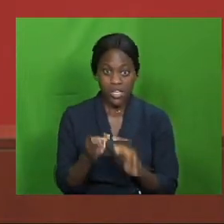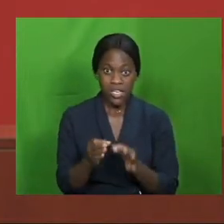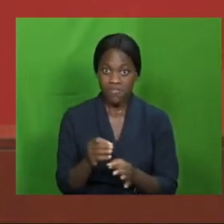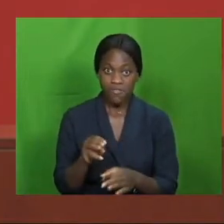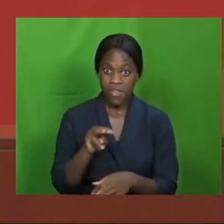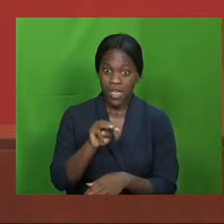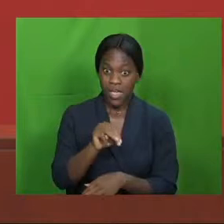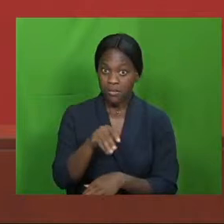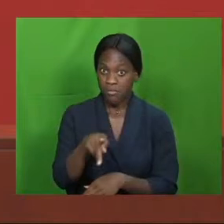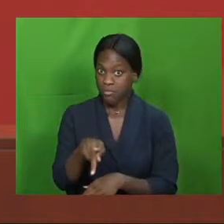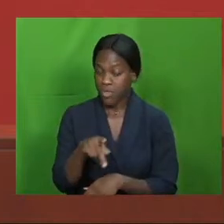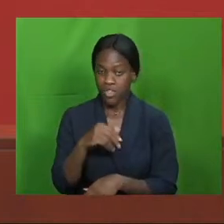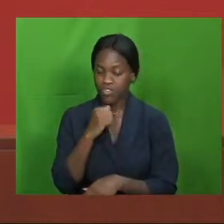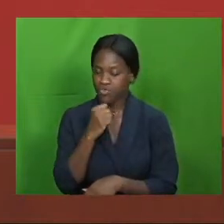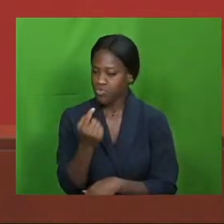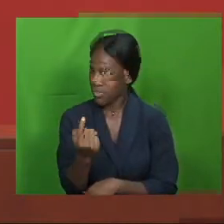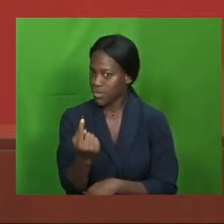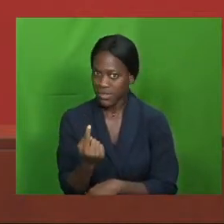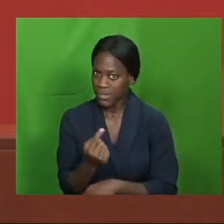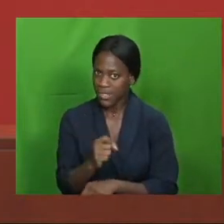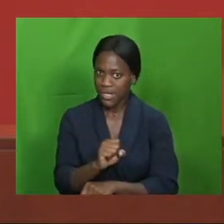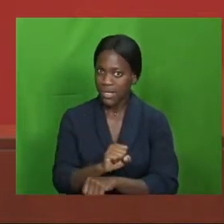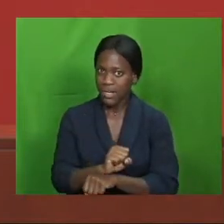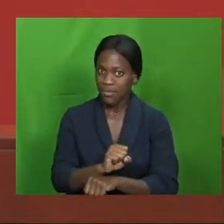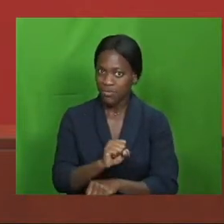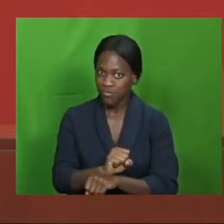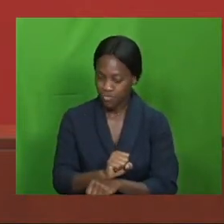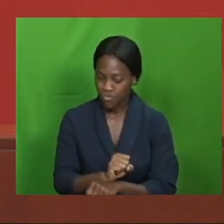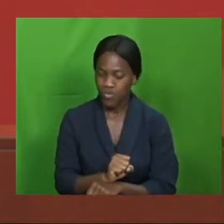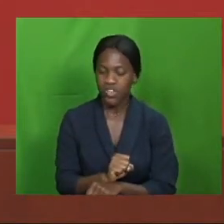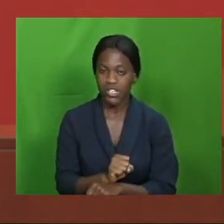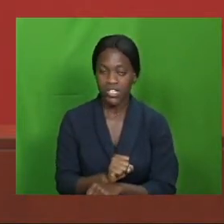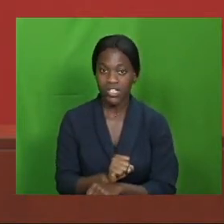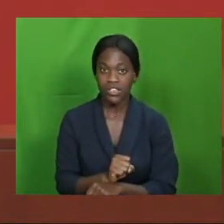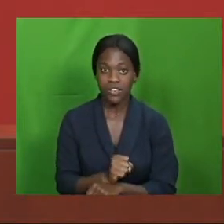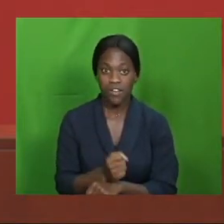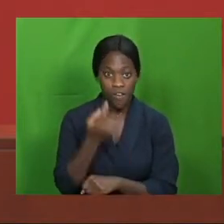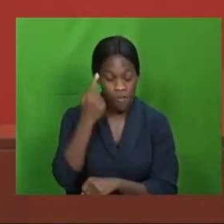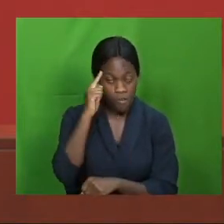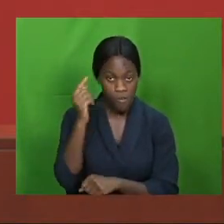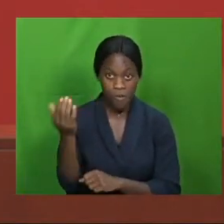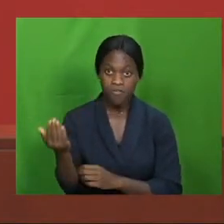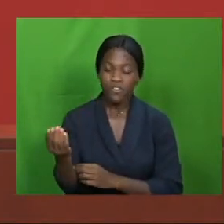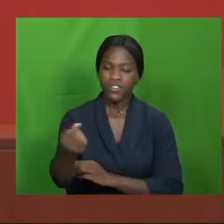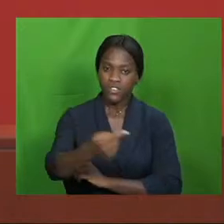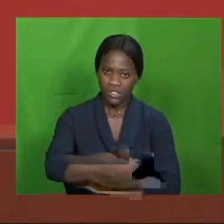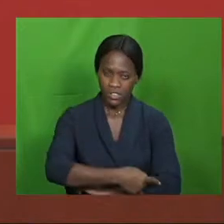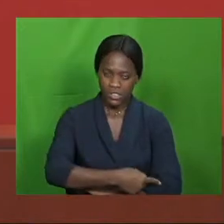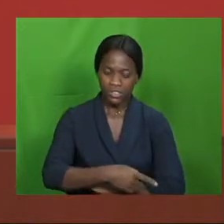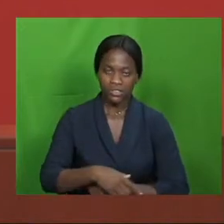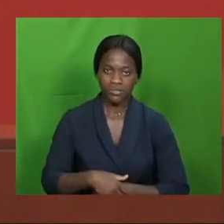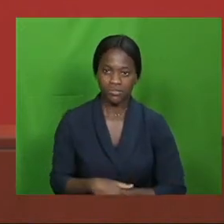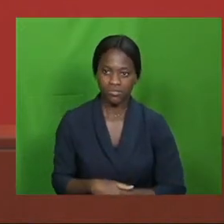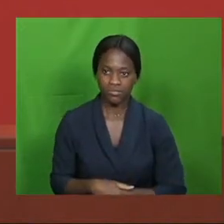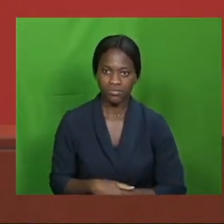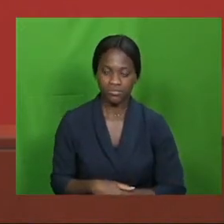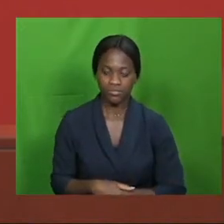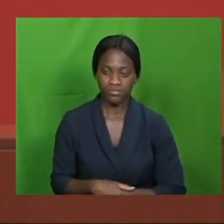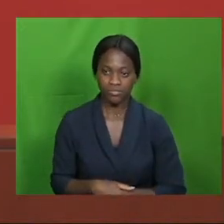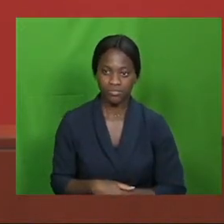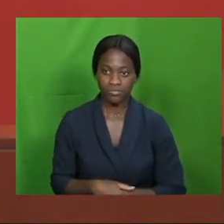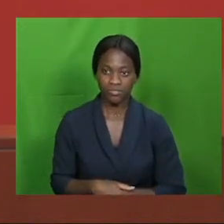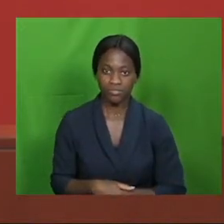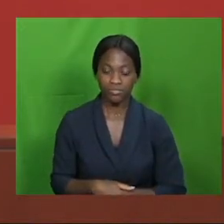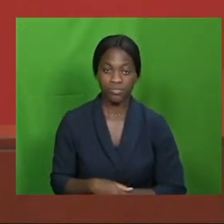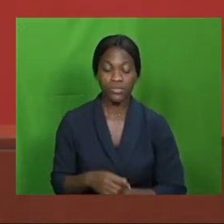absented him or herself from Parliament for 15 sitting days. And I'll start by